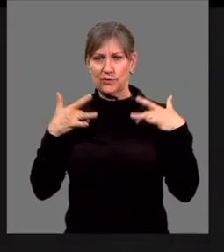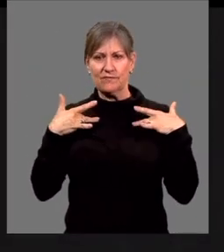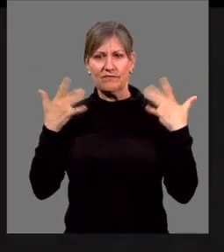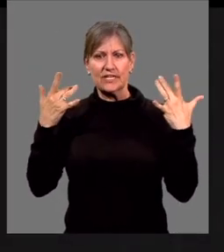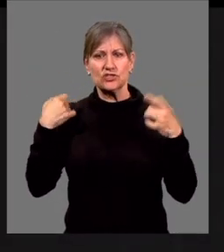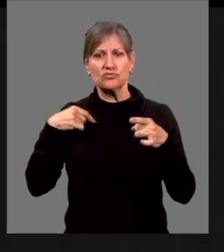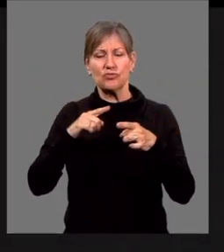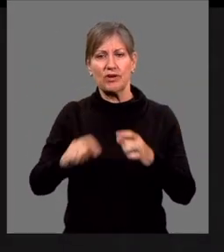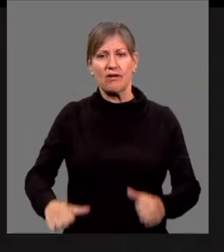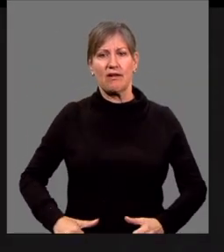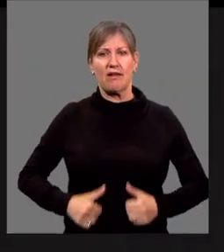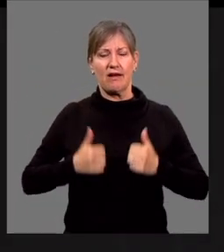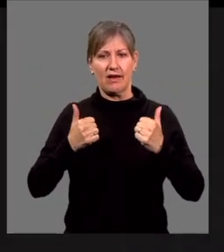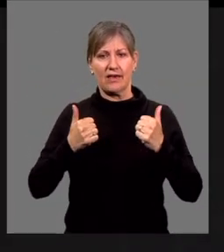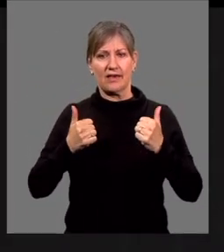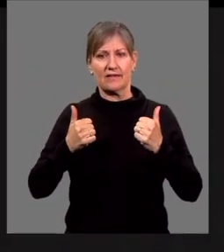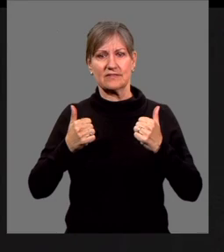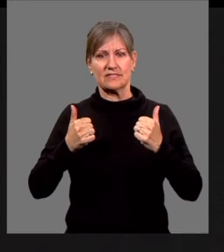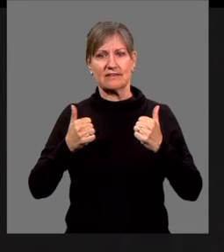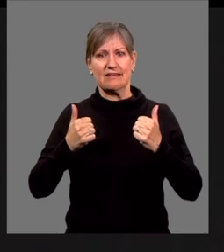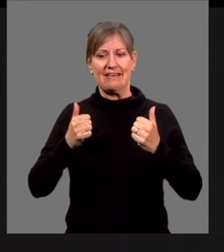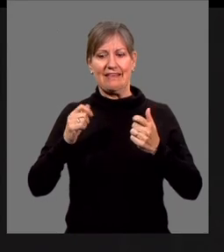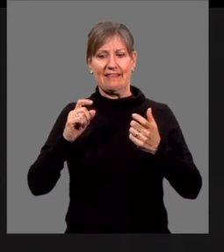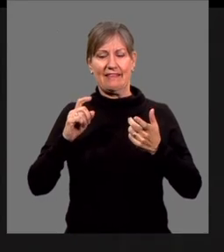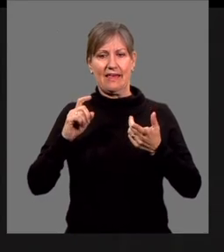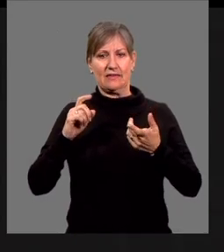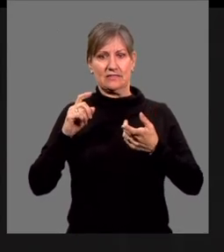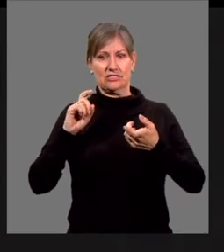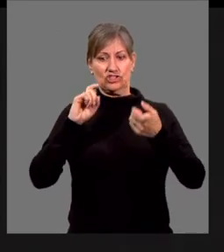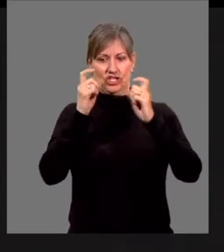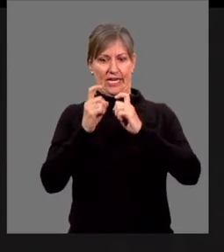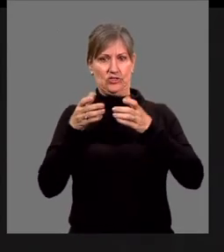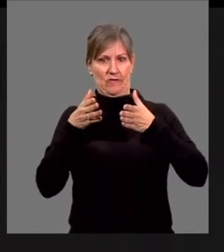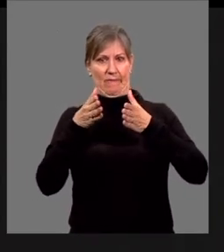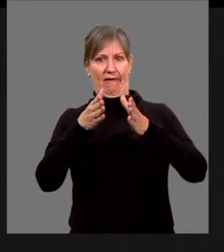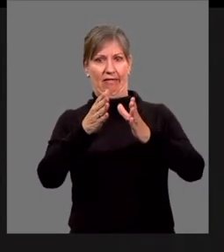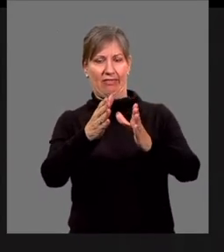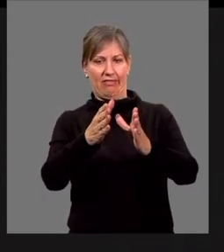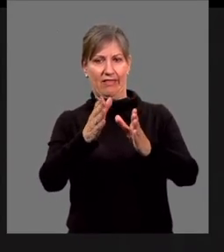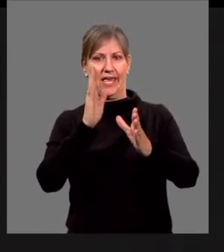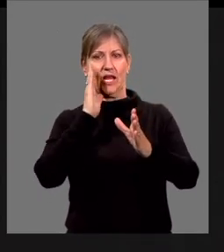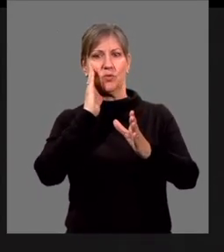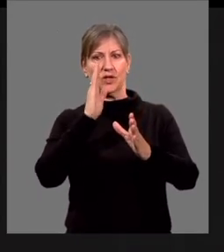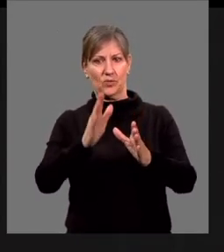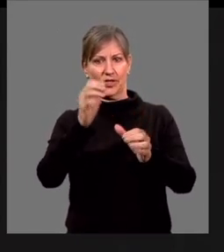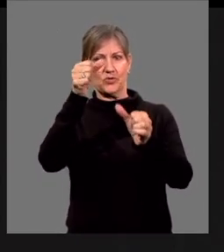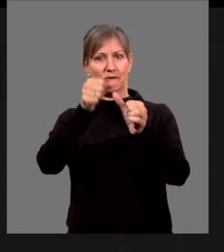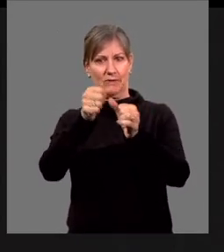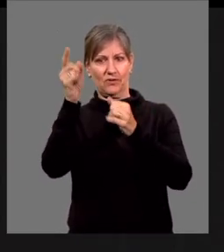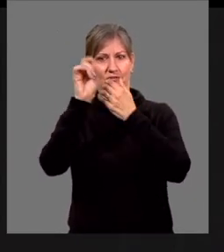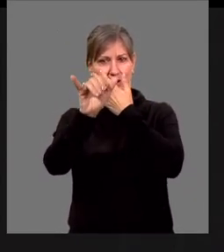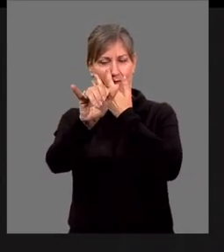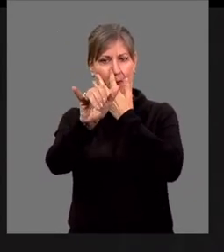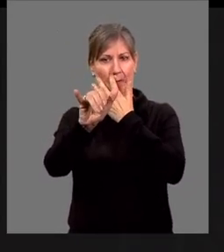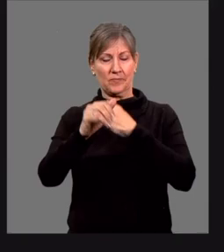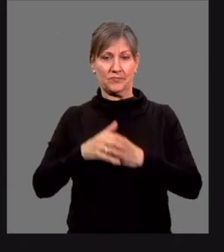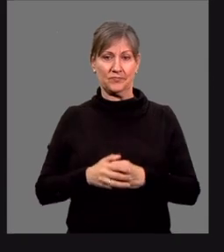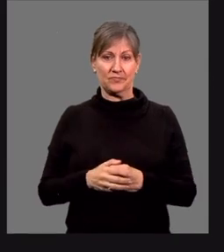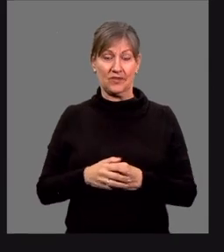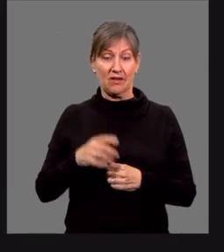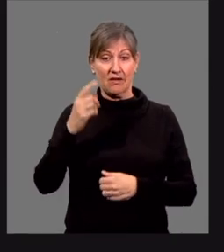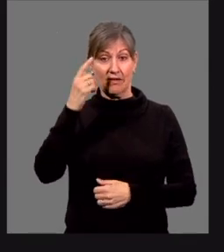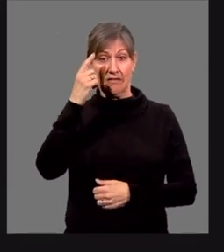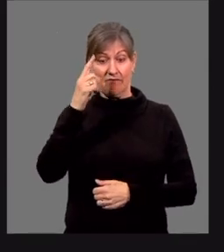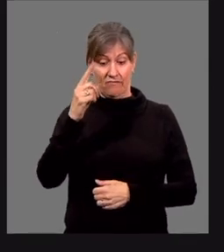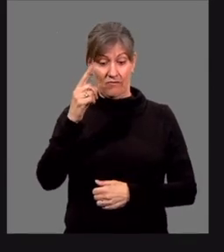the course of our lives that alter the paths we are traveling and that we will undoubtedly remember forever.